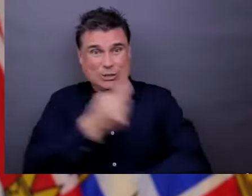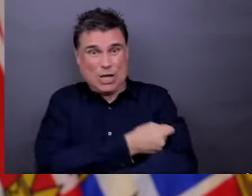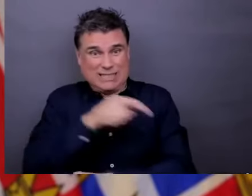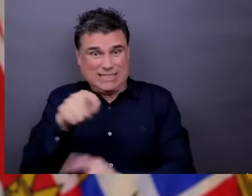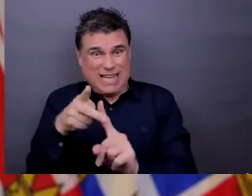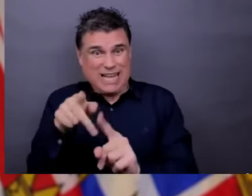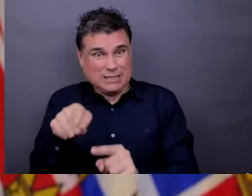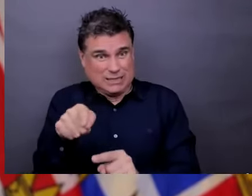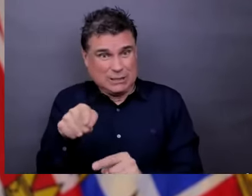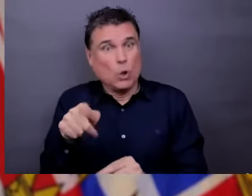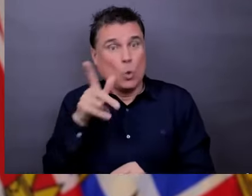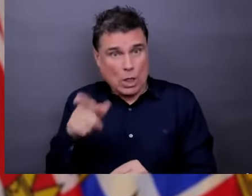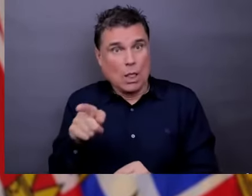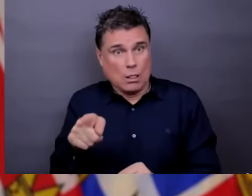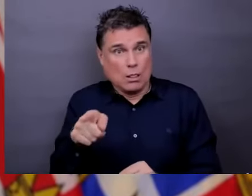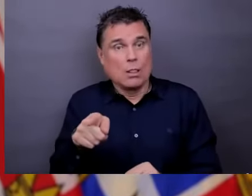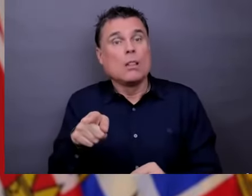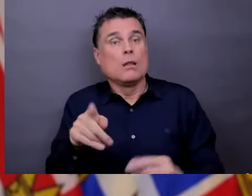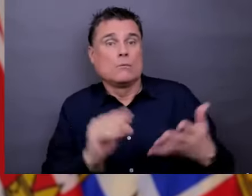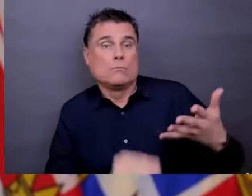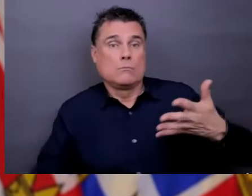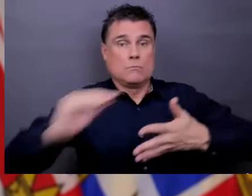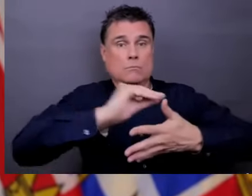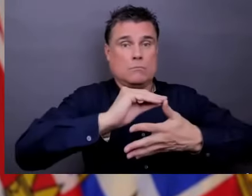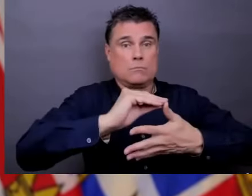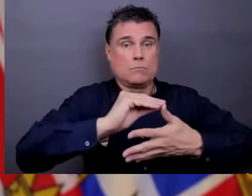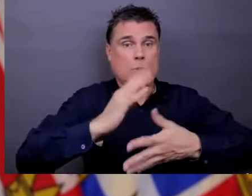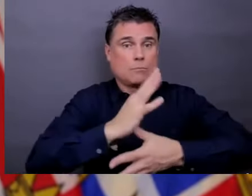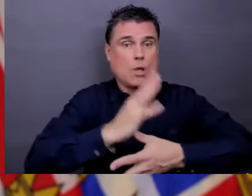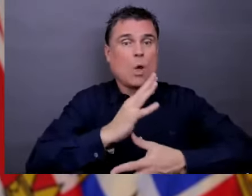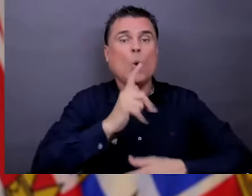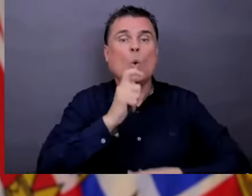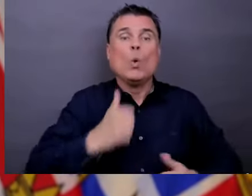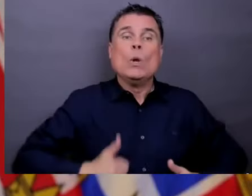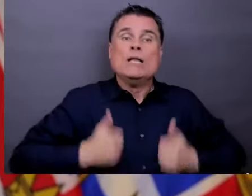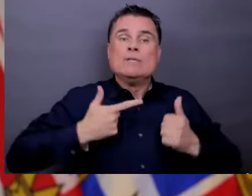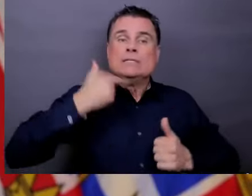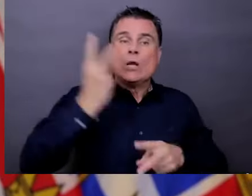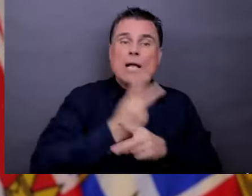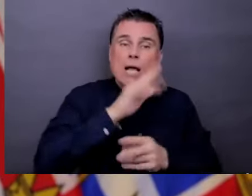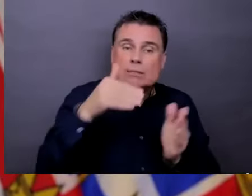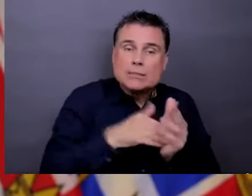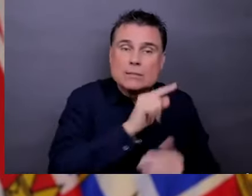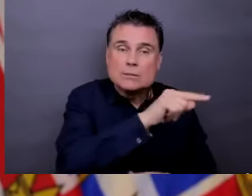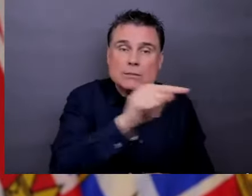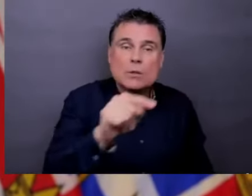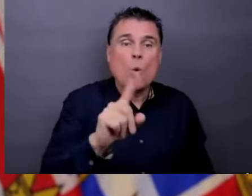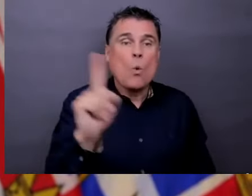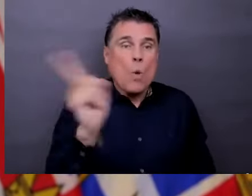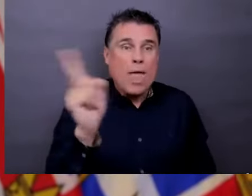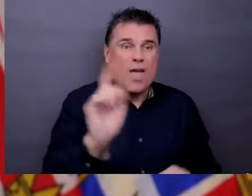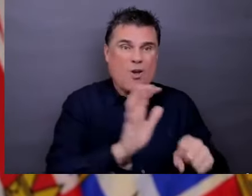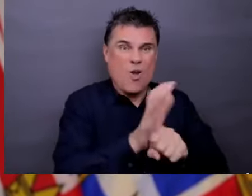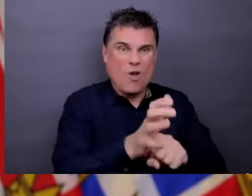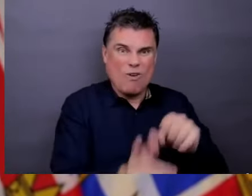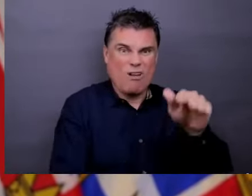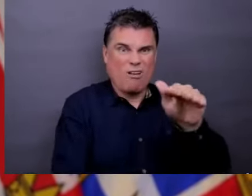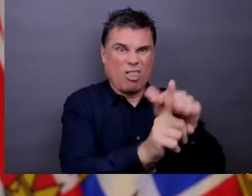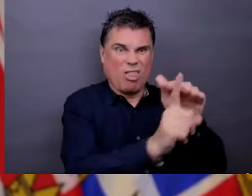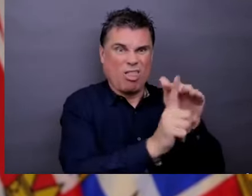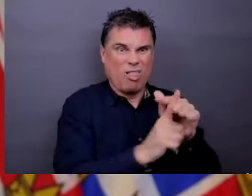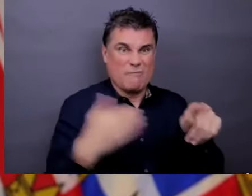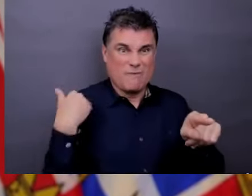Yeah, so we did initial immunizations in care homes that were experiencing outbreaks as a way of protecting the